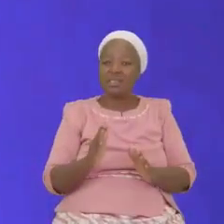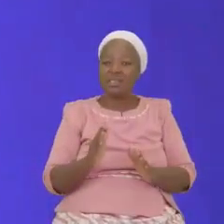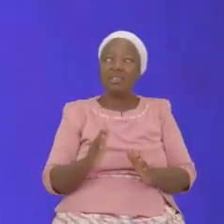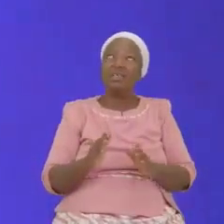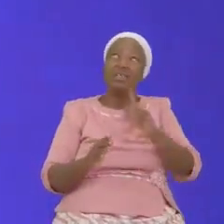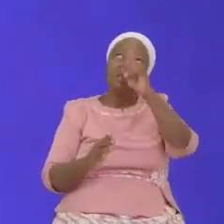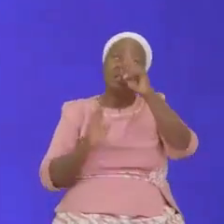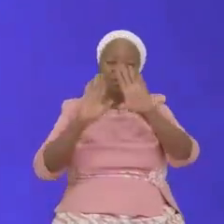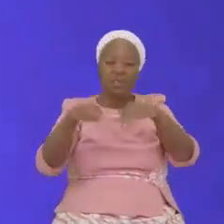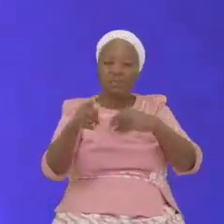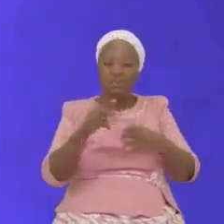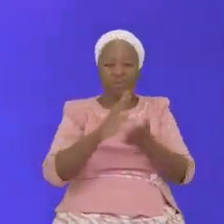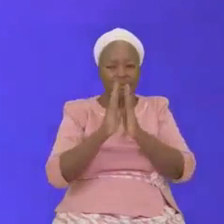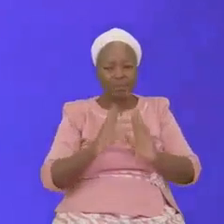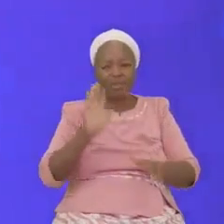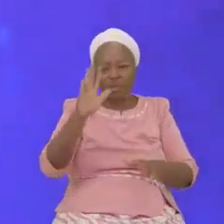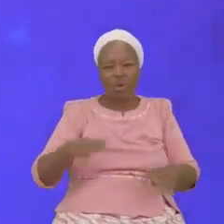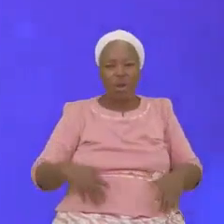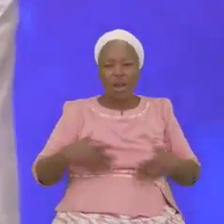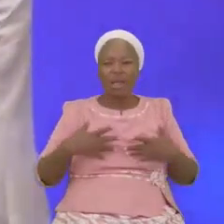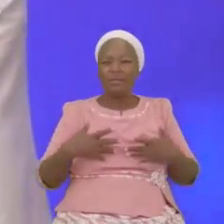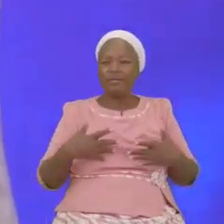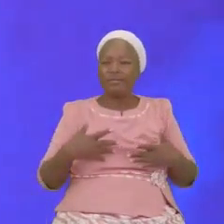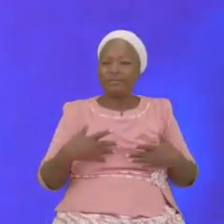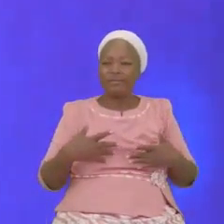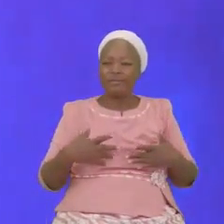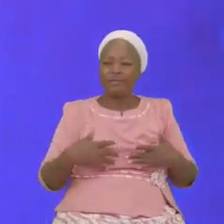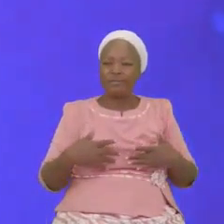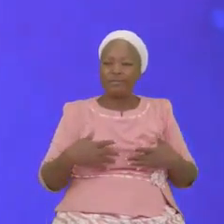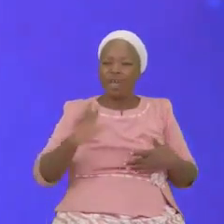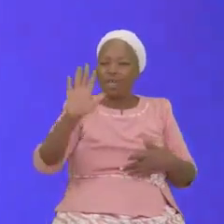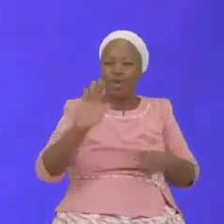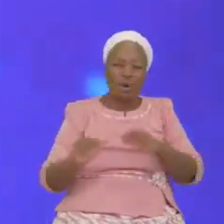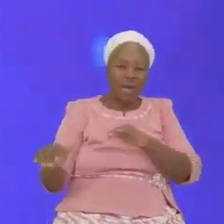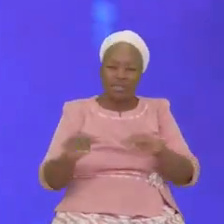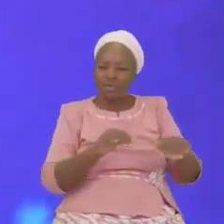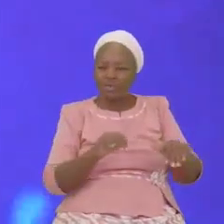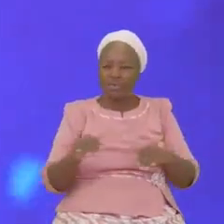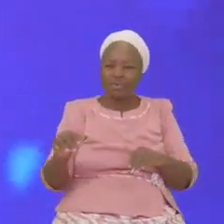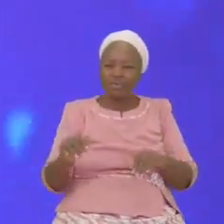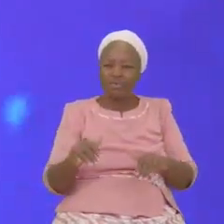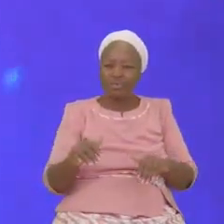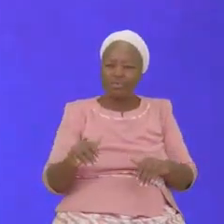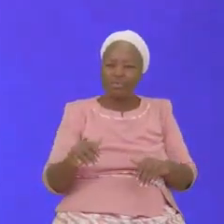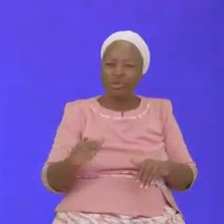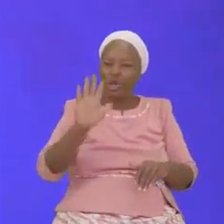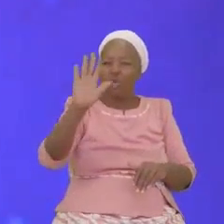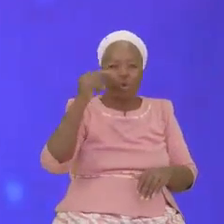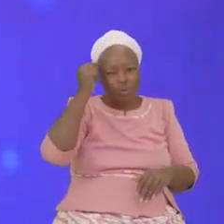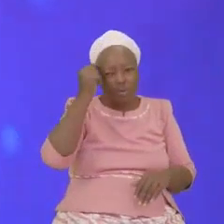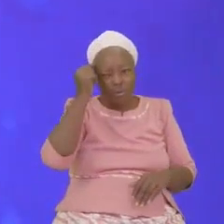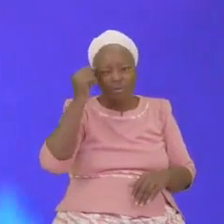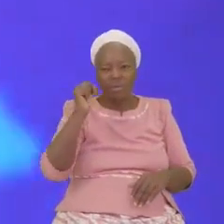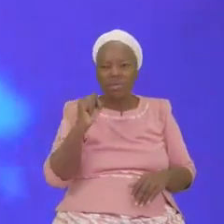you peace. Your life, your action, your